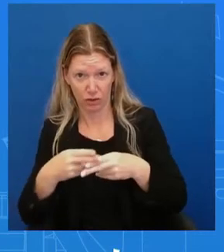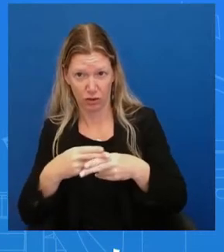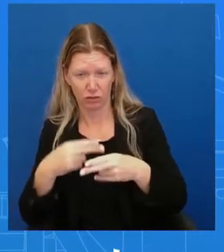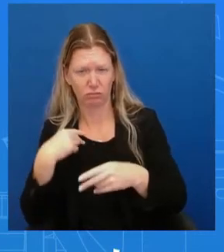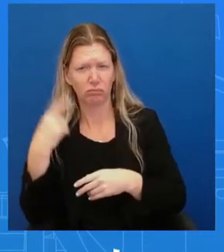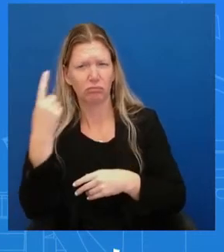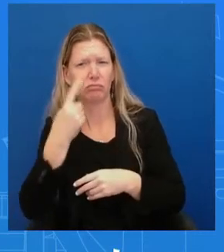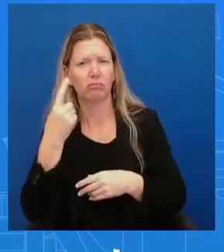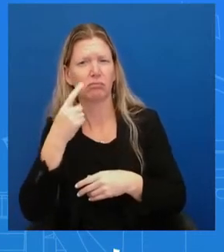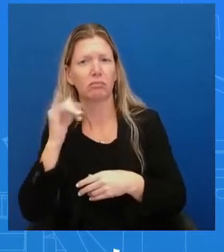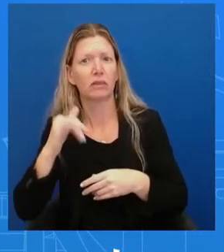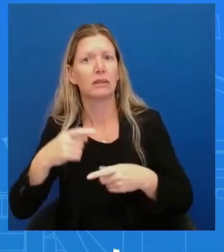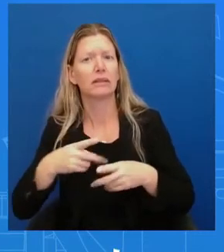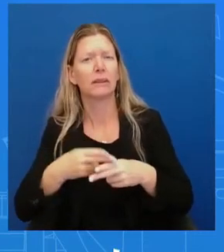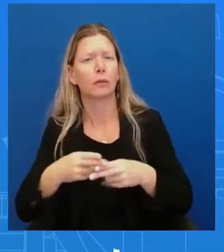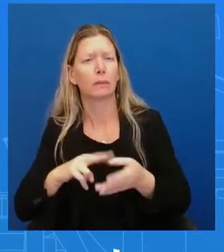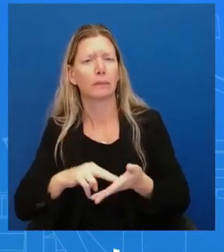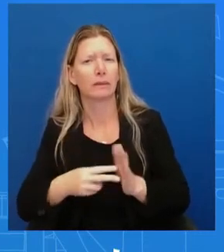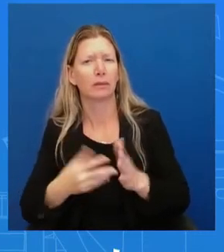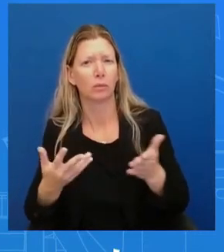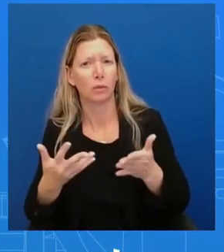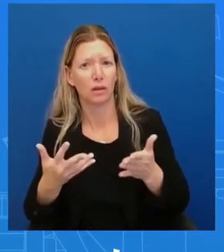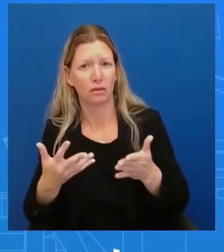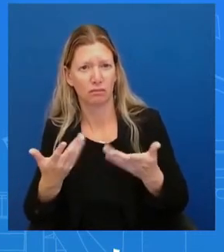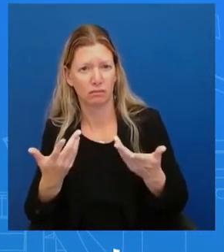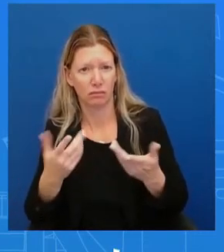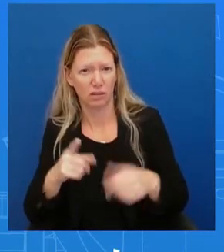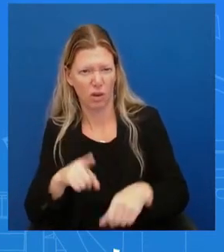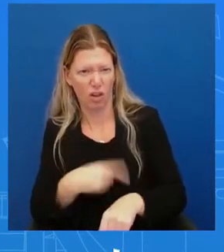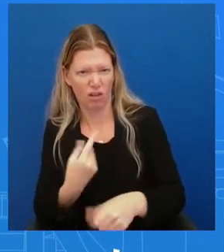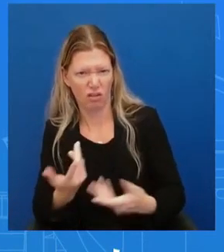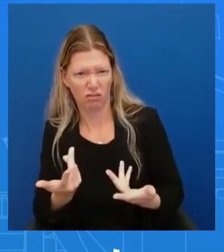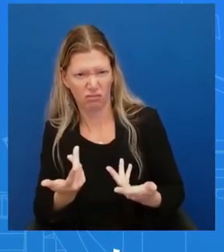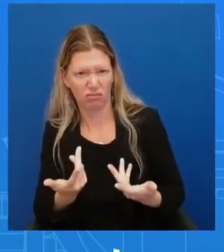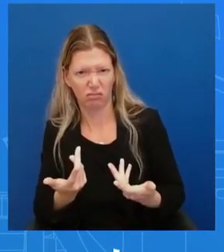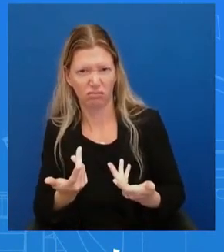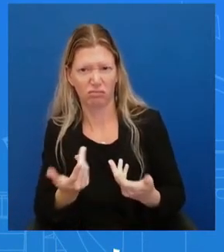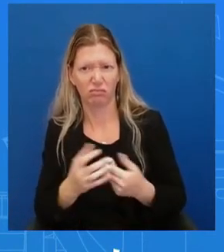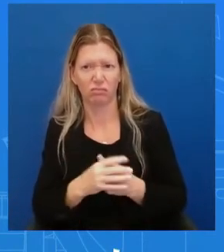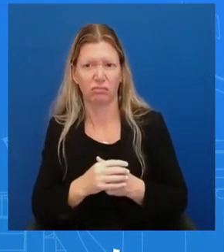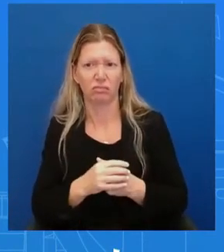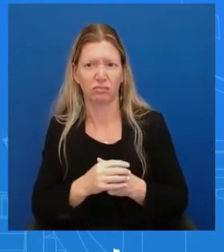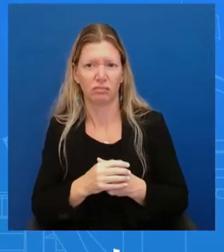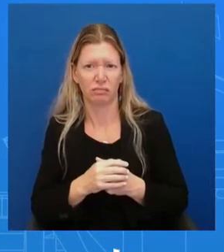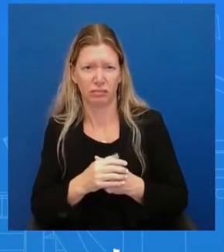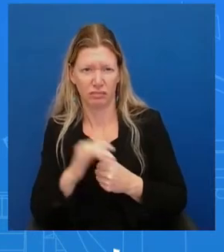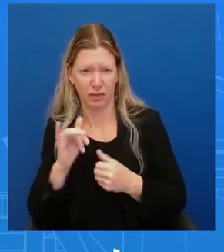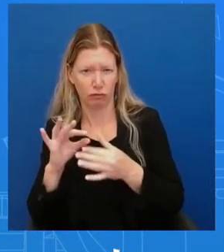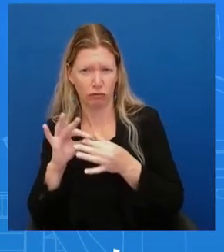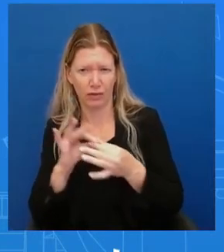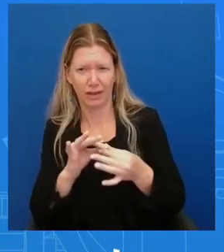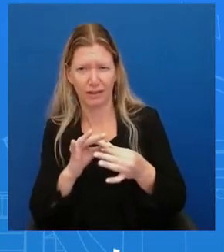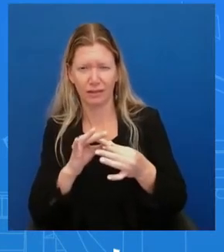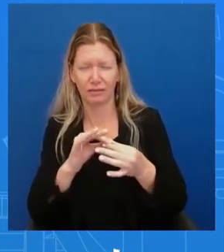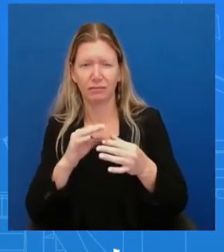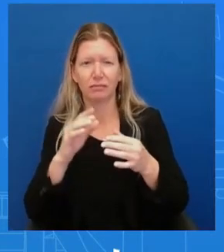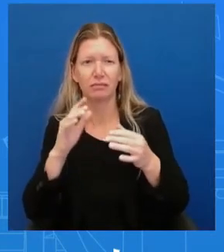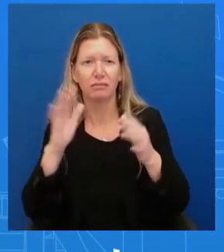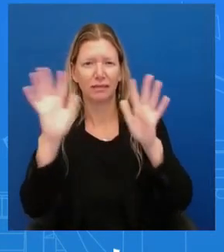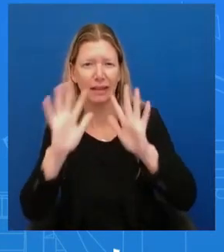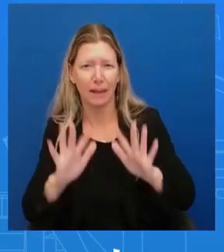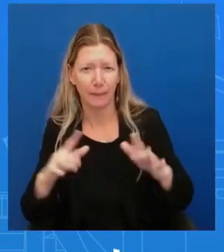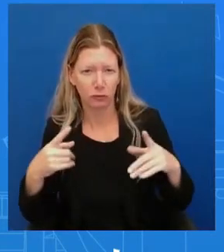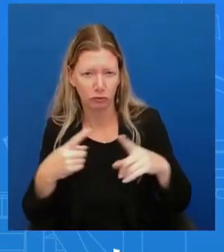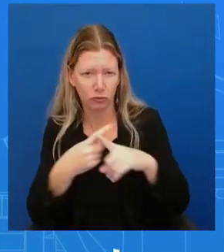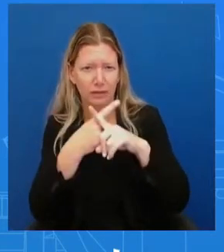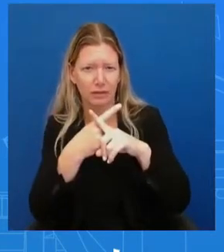level that that was read out earlier, related to the climate crisis, are there plans to make it permanent? I would refer you to the